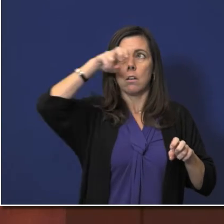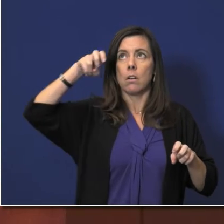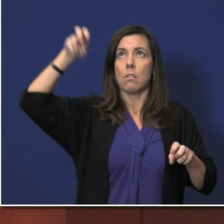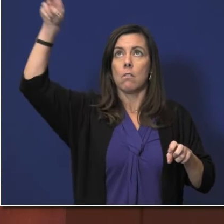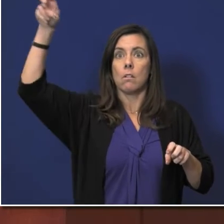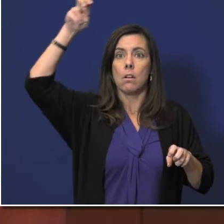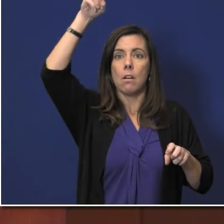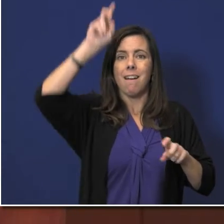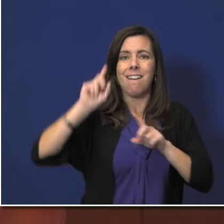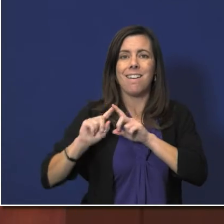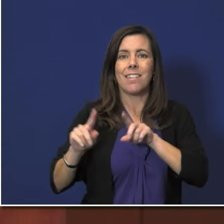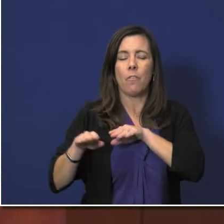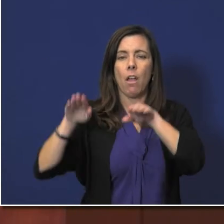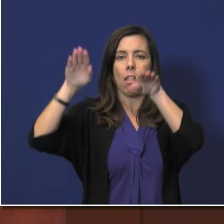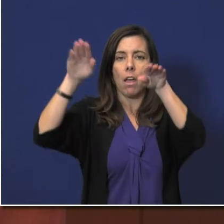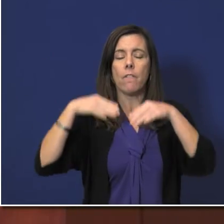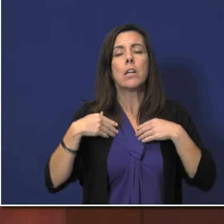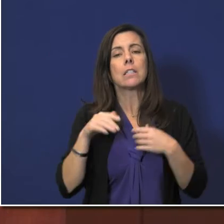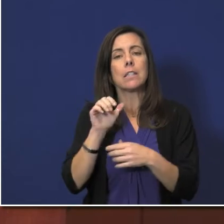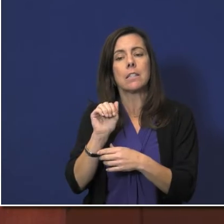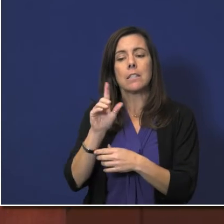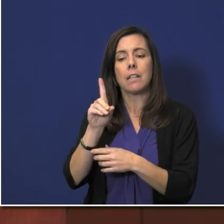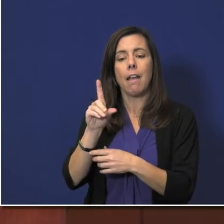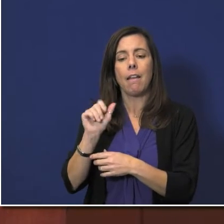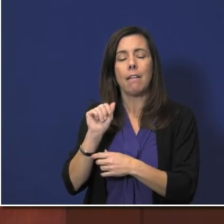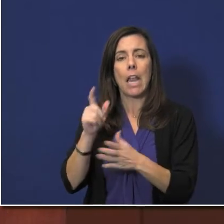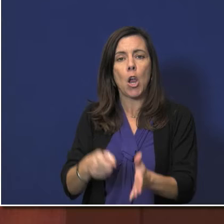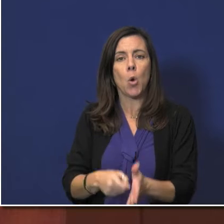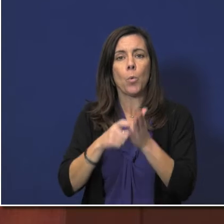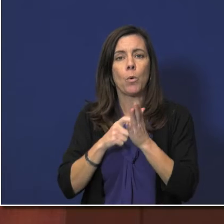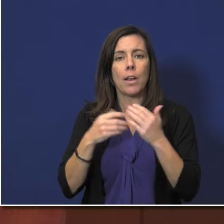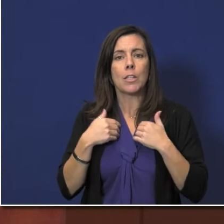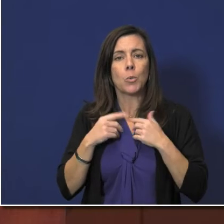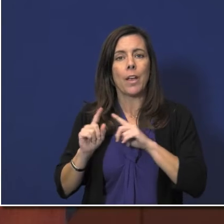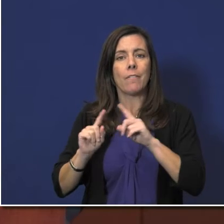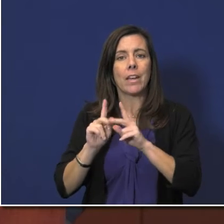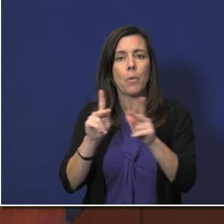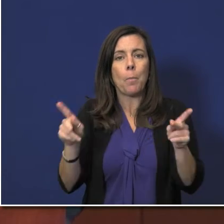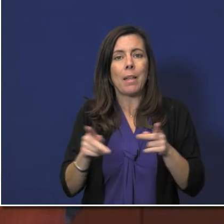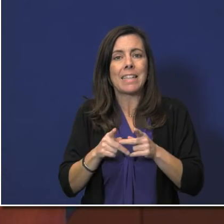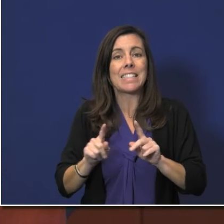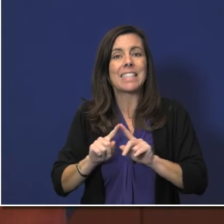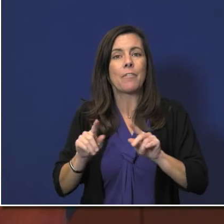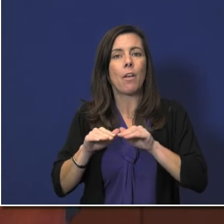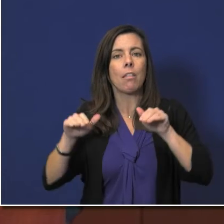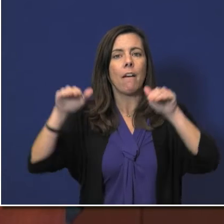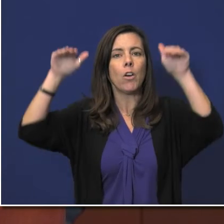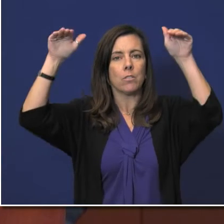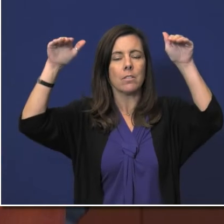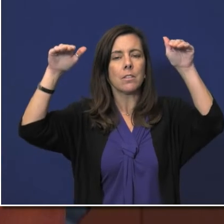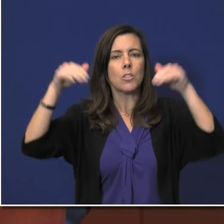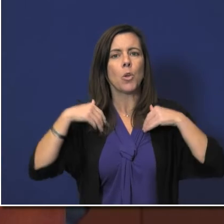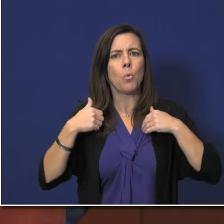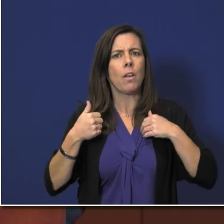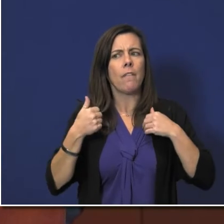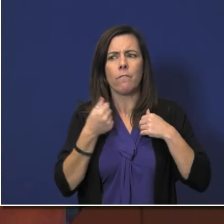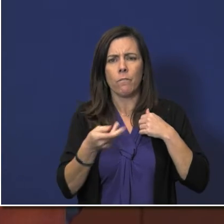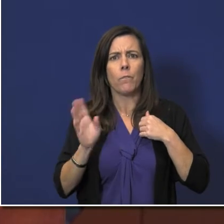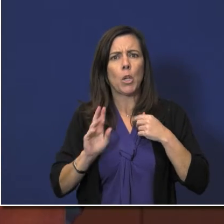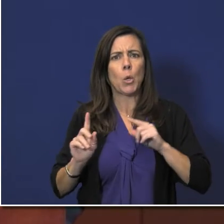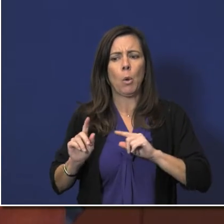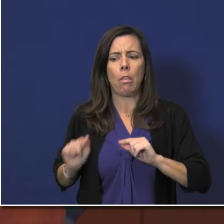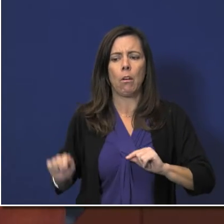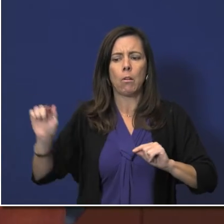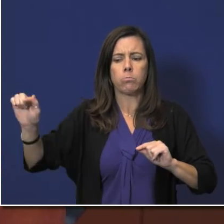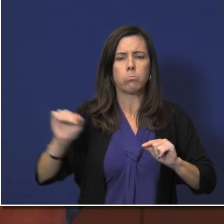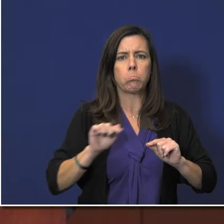that spot for someone with a physical impairment at multiple levels. So we have several of them, and they're spread throughout the different levels based